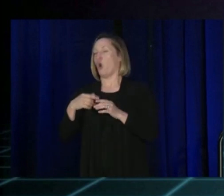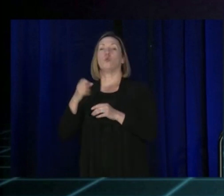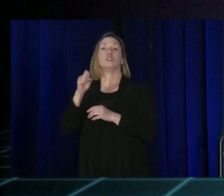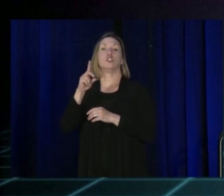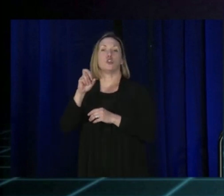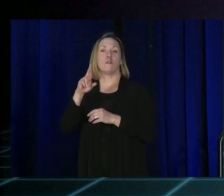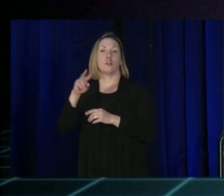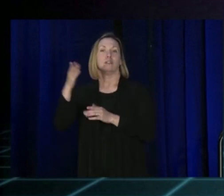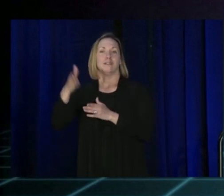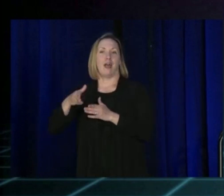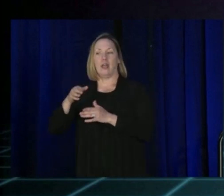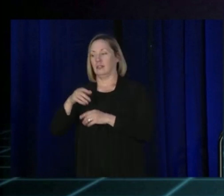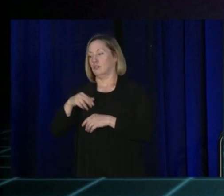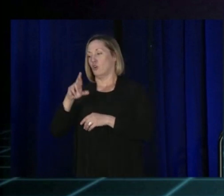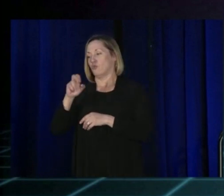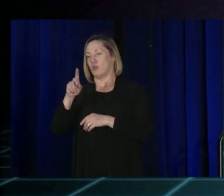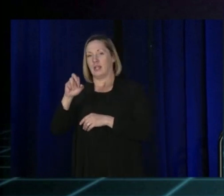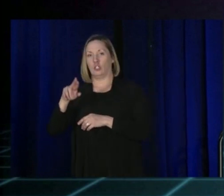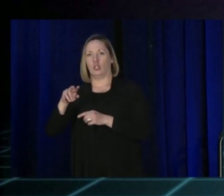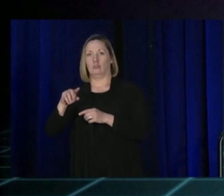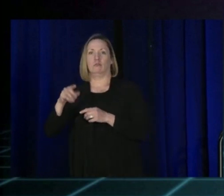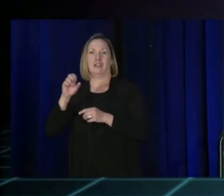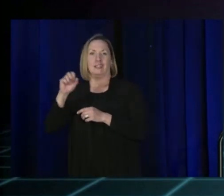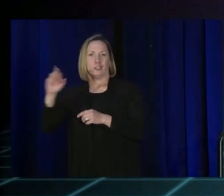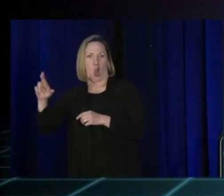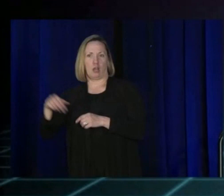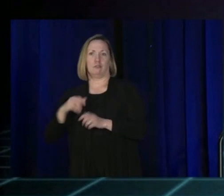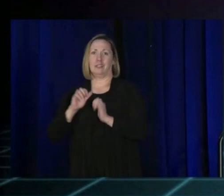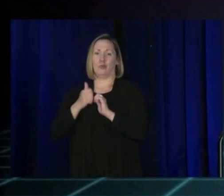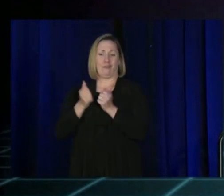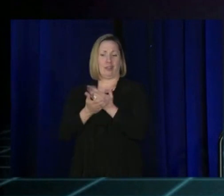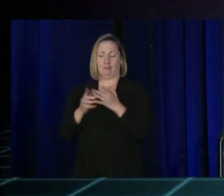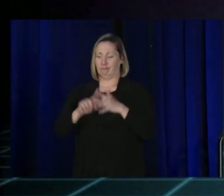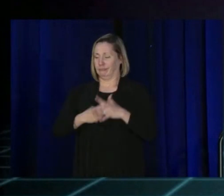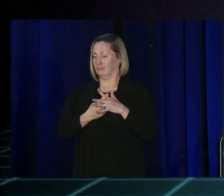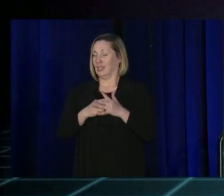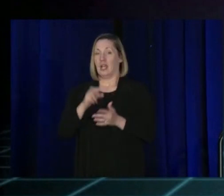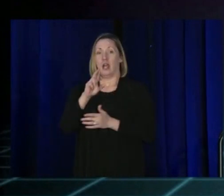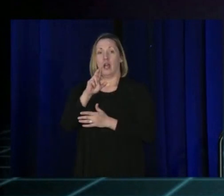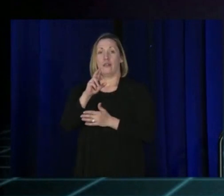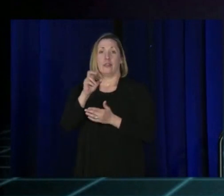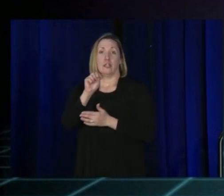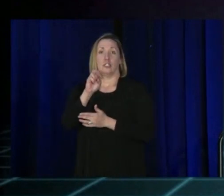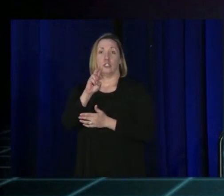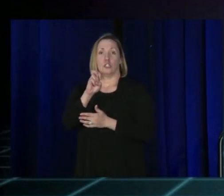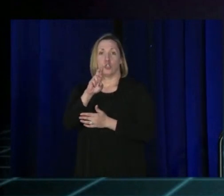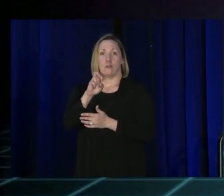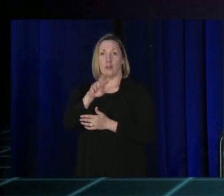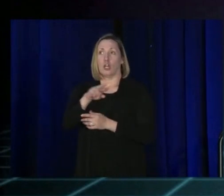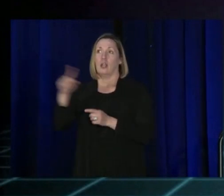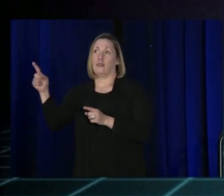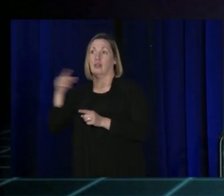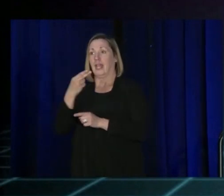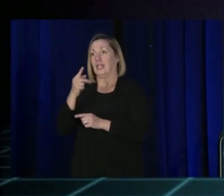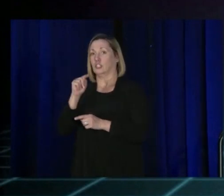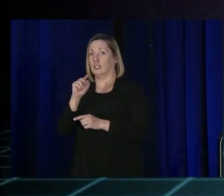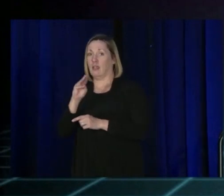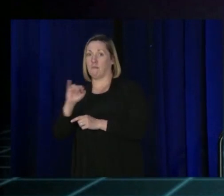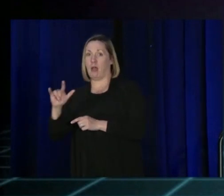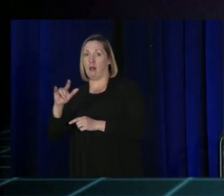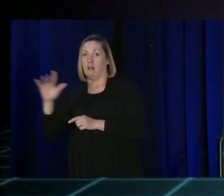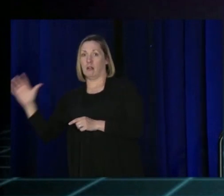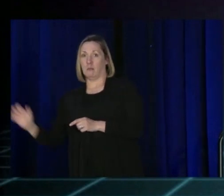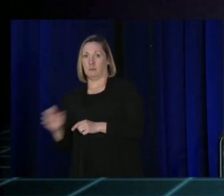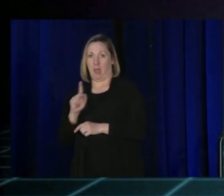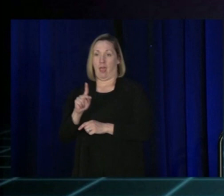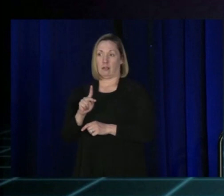the very beginning. Everything is rendered on the server, and then HTML comes back. So, and it's